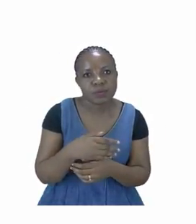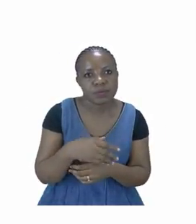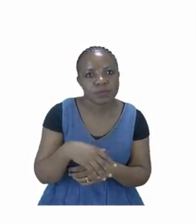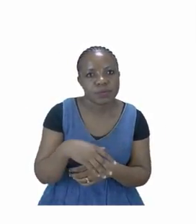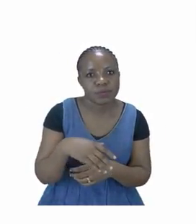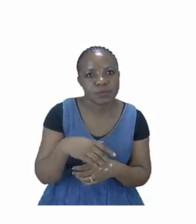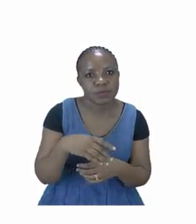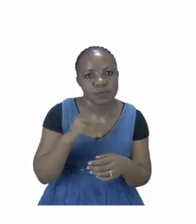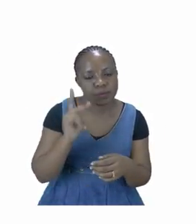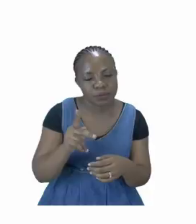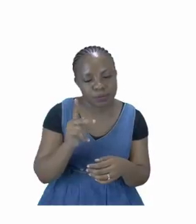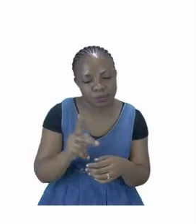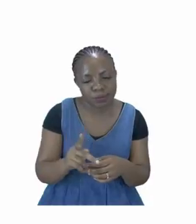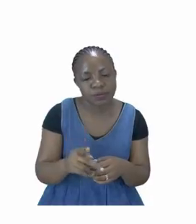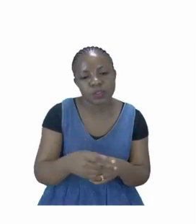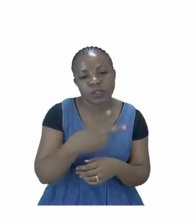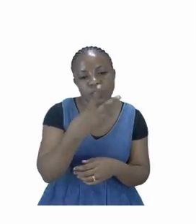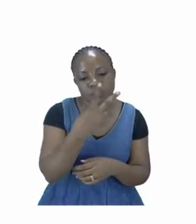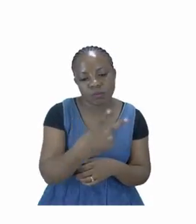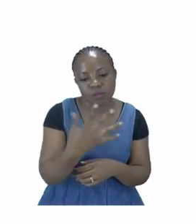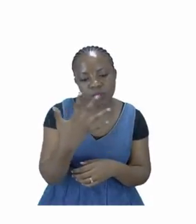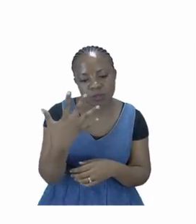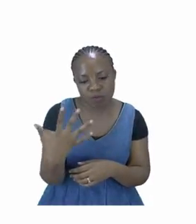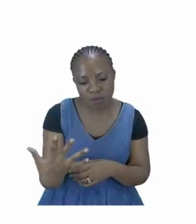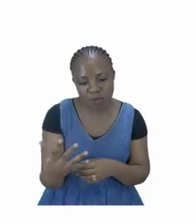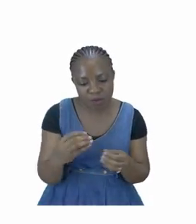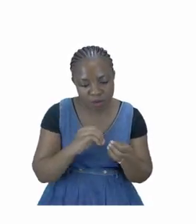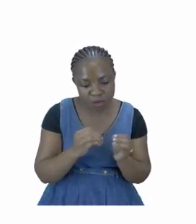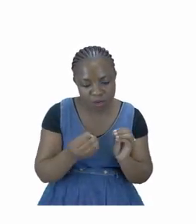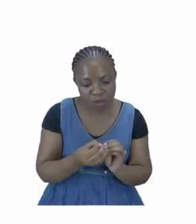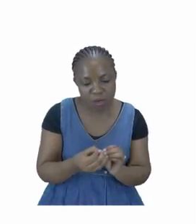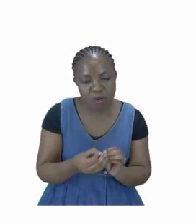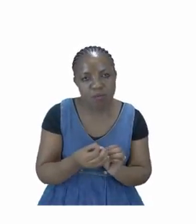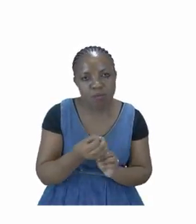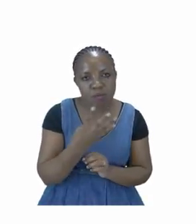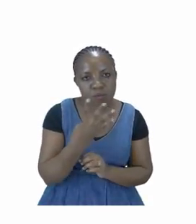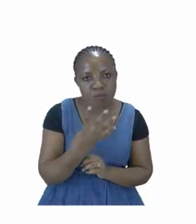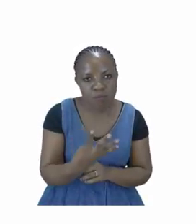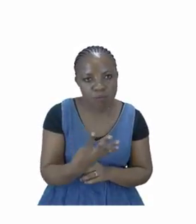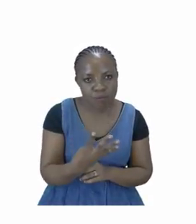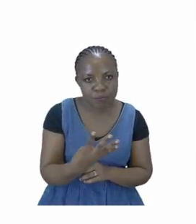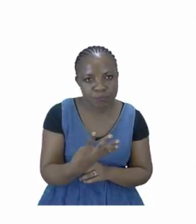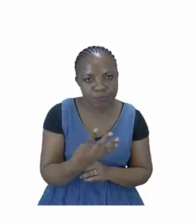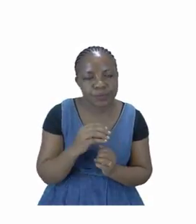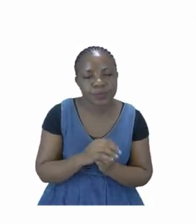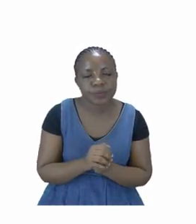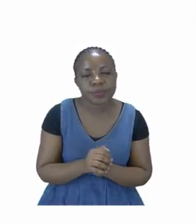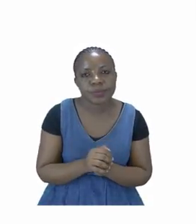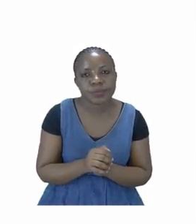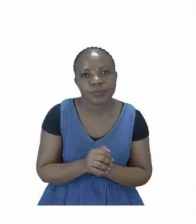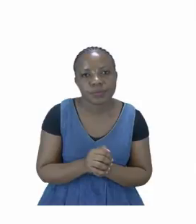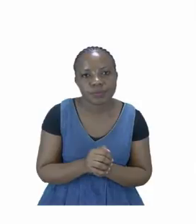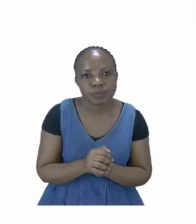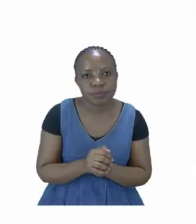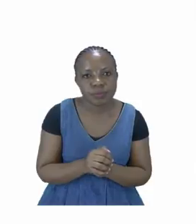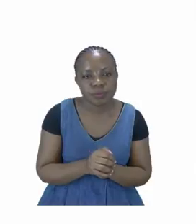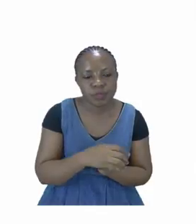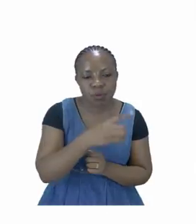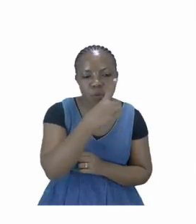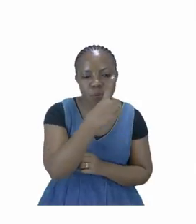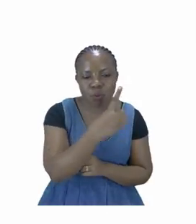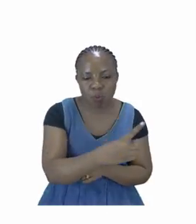to number 4, and it's asking which number comes between